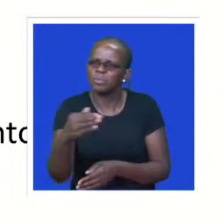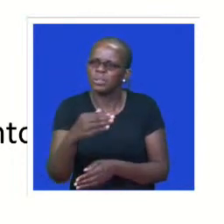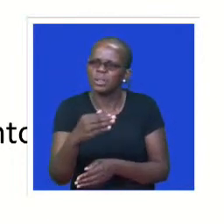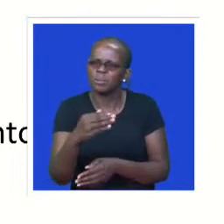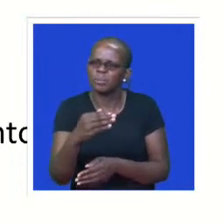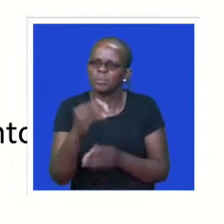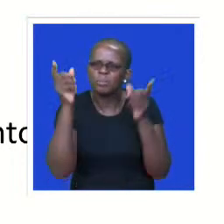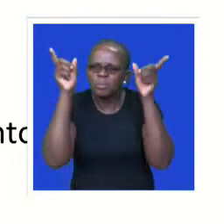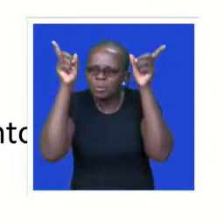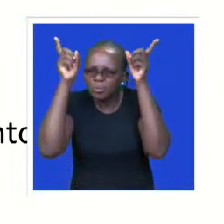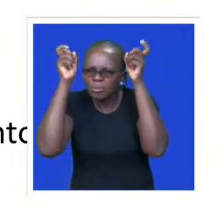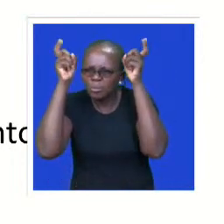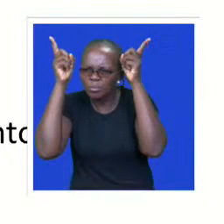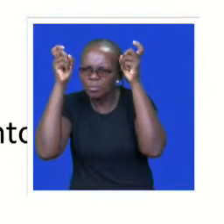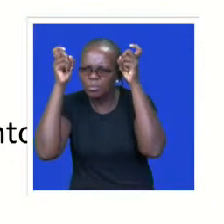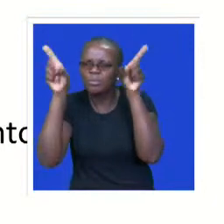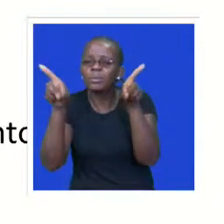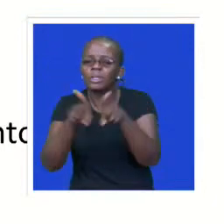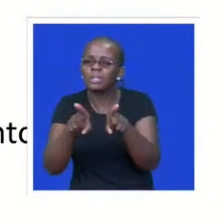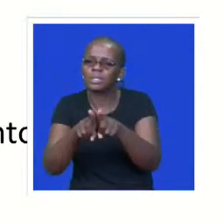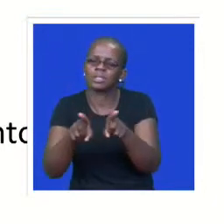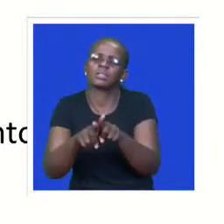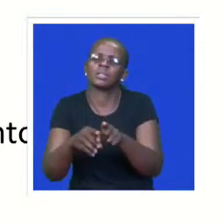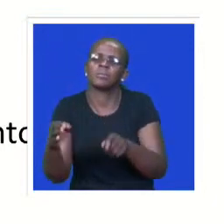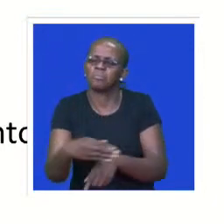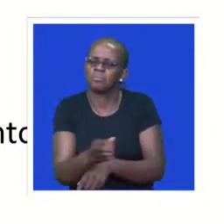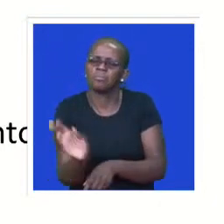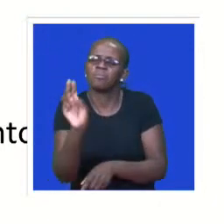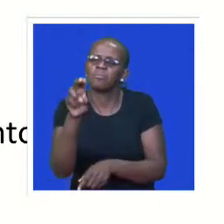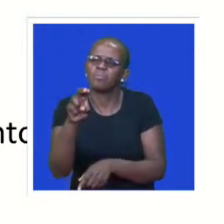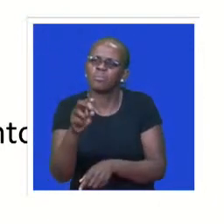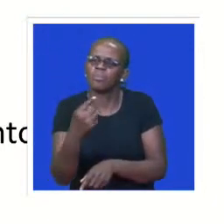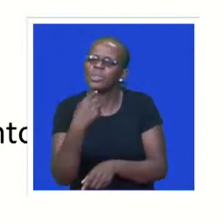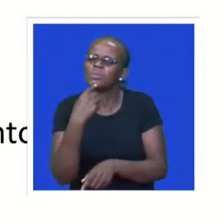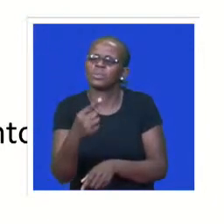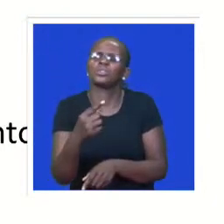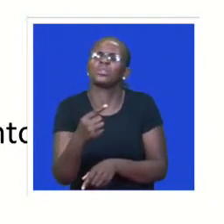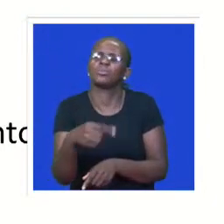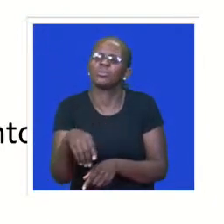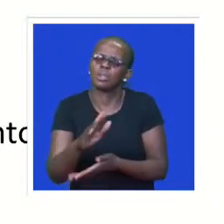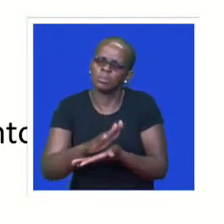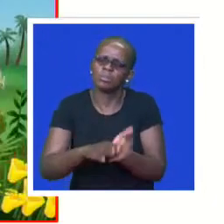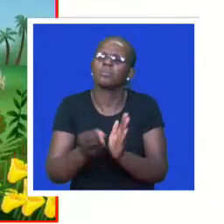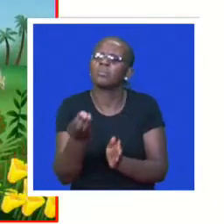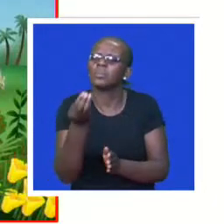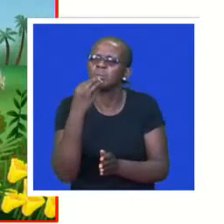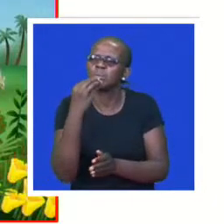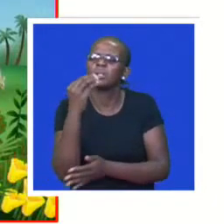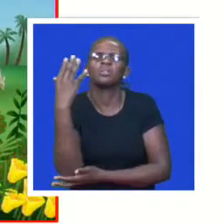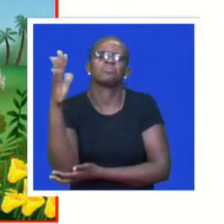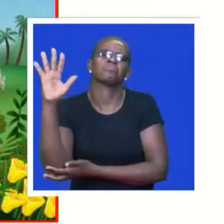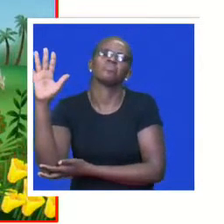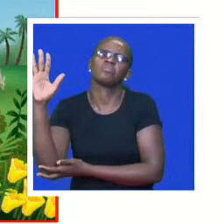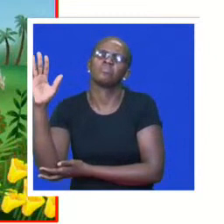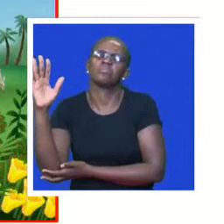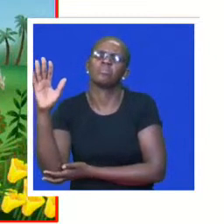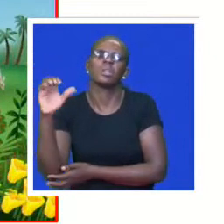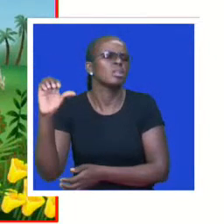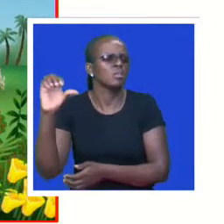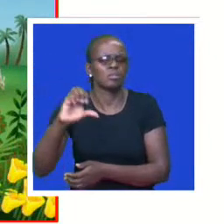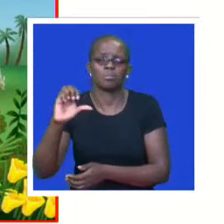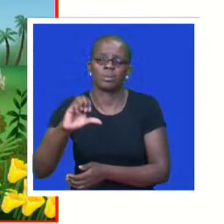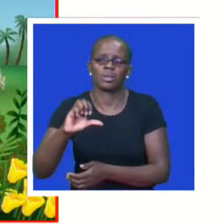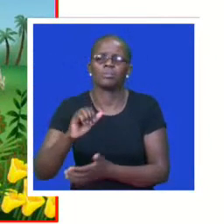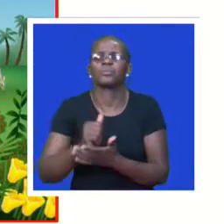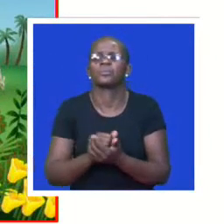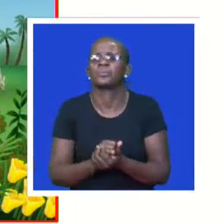So it tricked Eve to eat the forbidden tree. So if you go to the Bible and read with me, what did